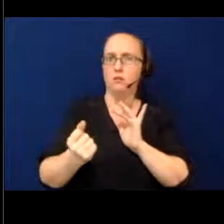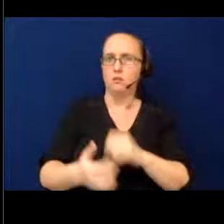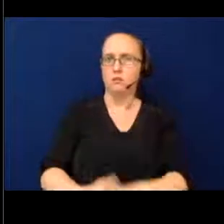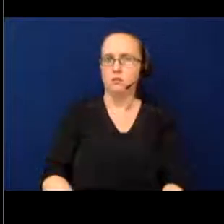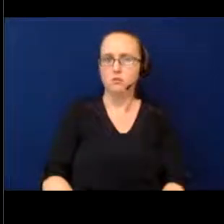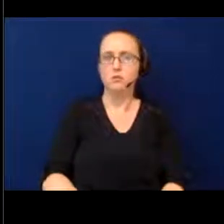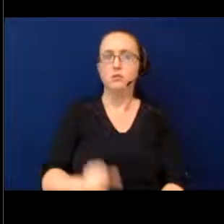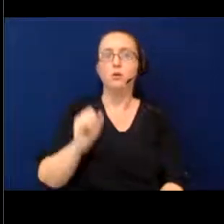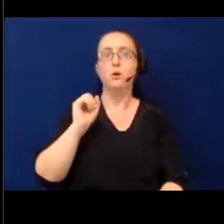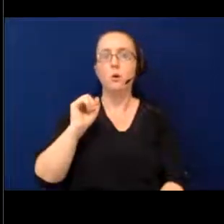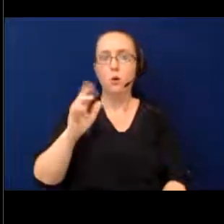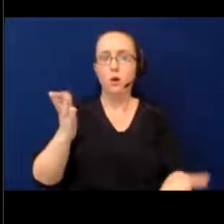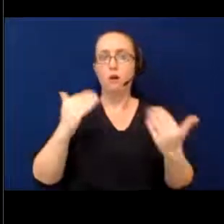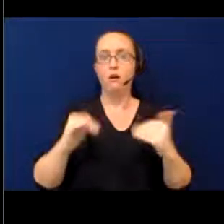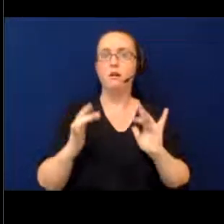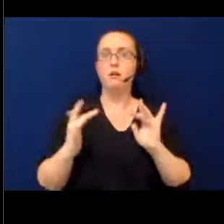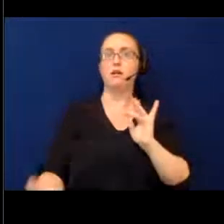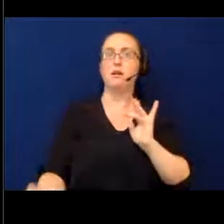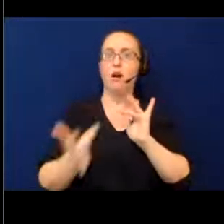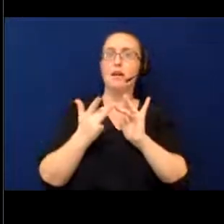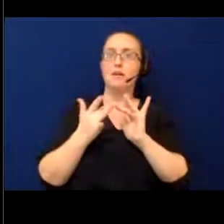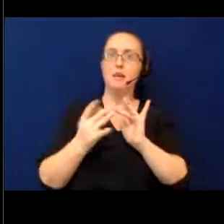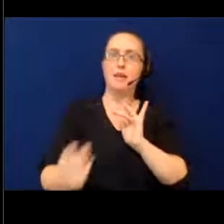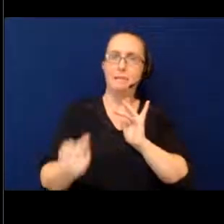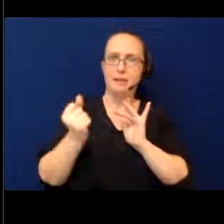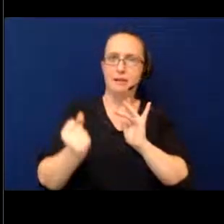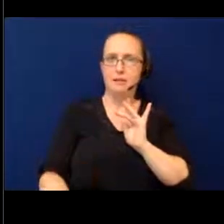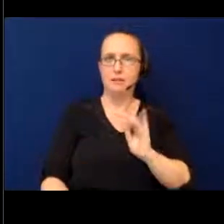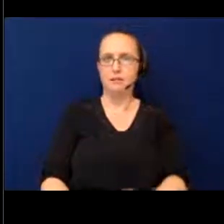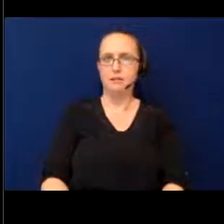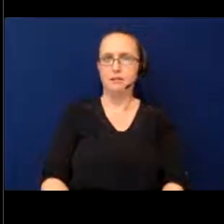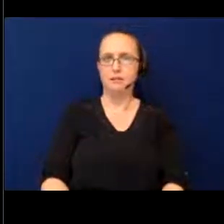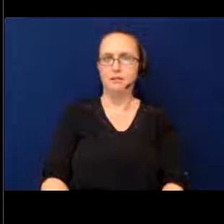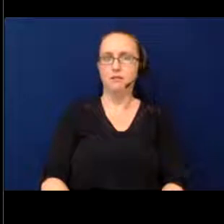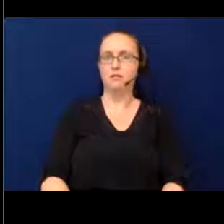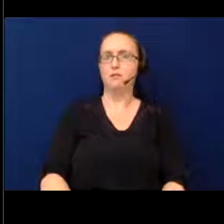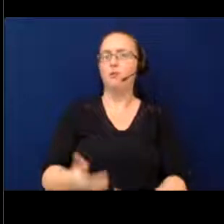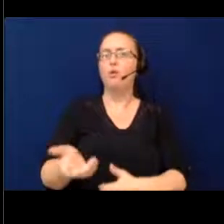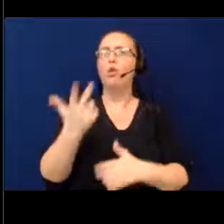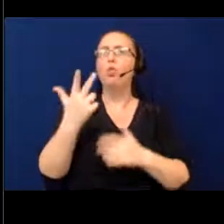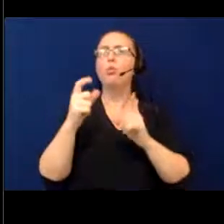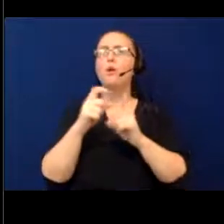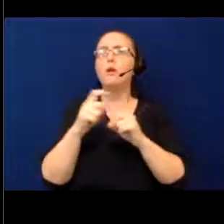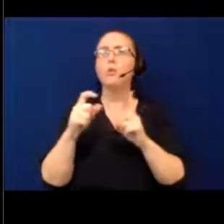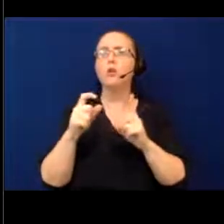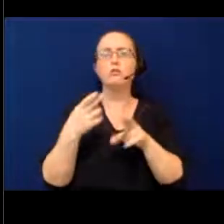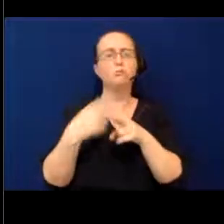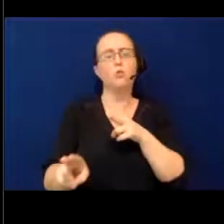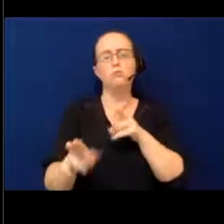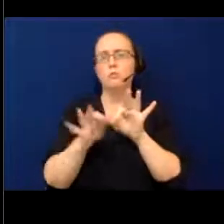Or even shorter, contact me immediately. 3 words, keeping things short.